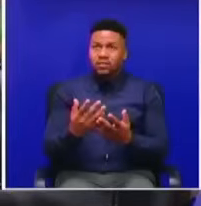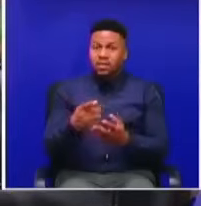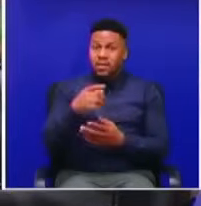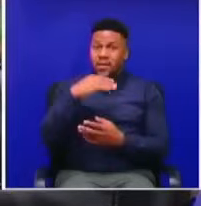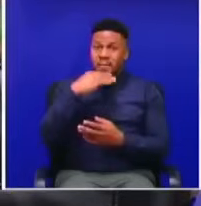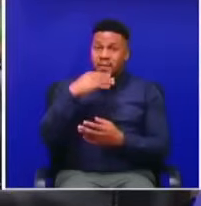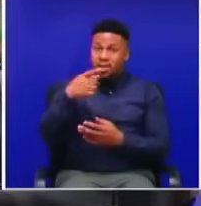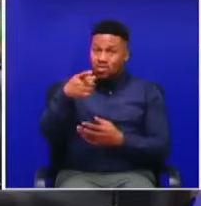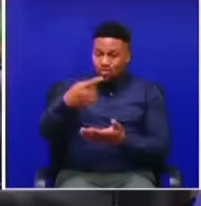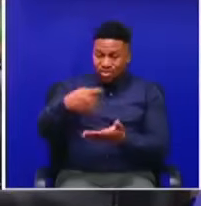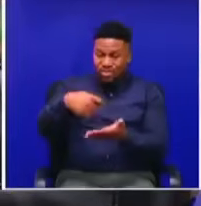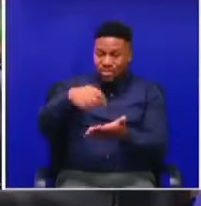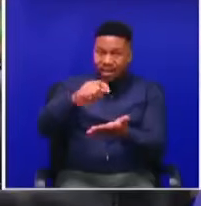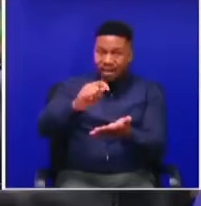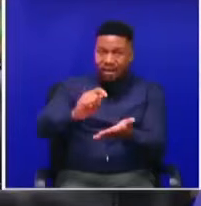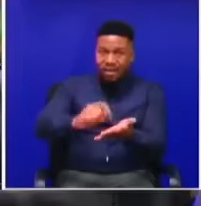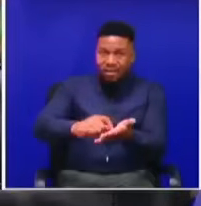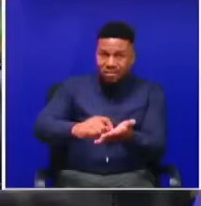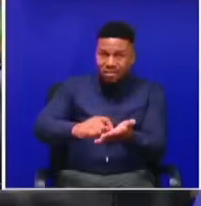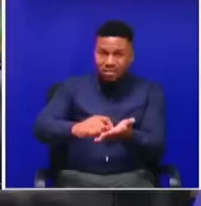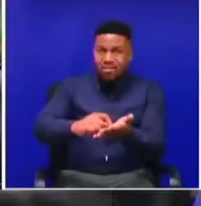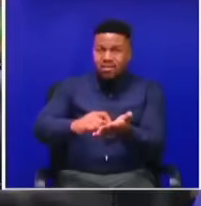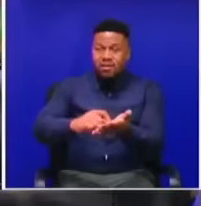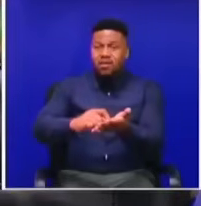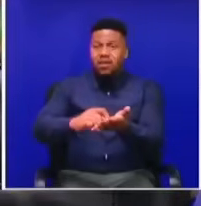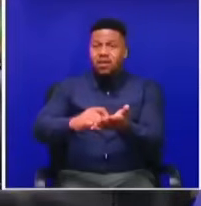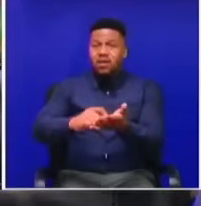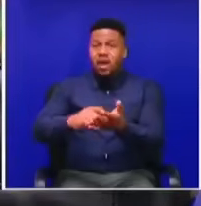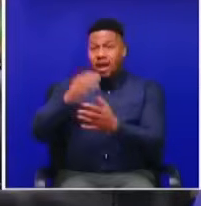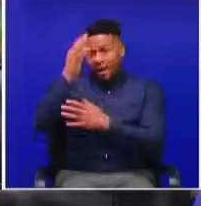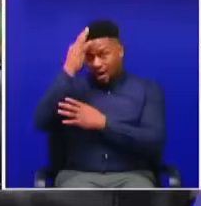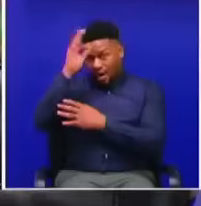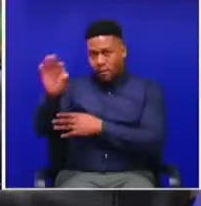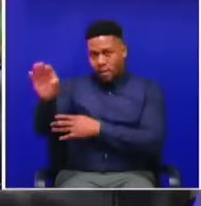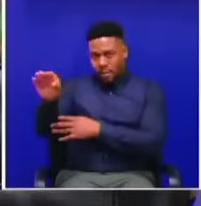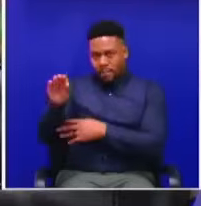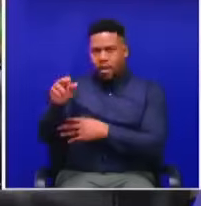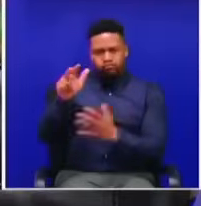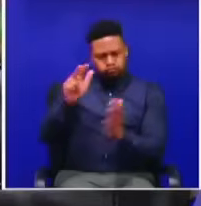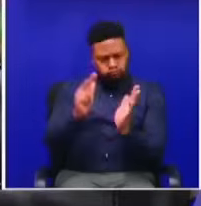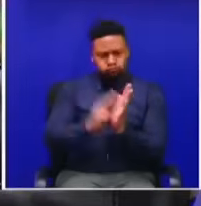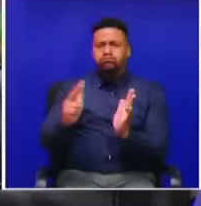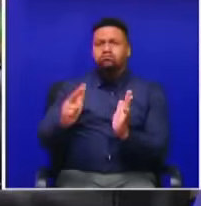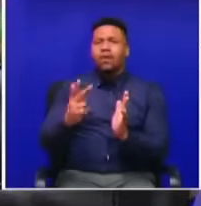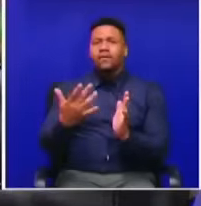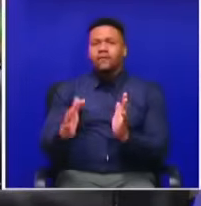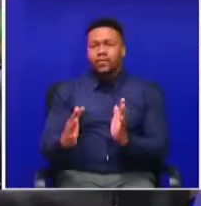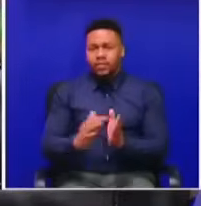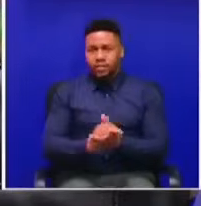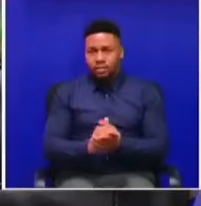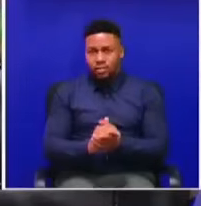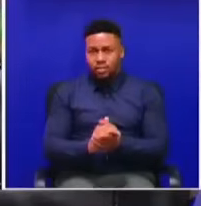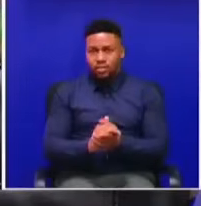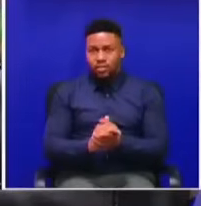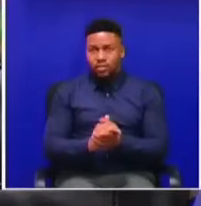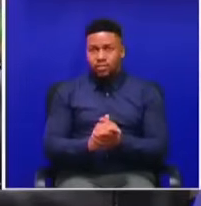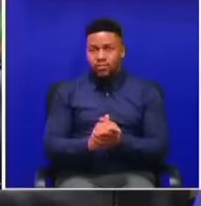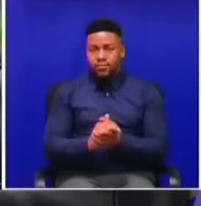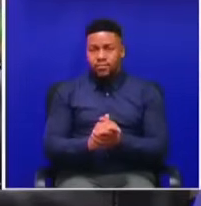into the law, the state bank, the risk factor associated with the viability of the state